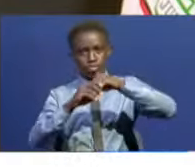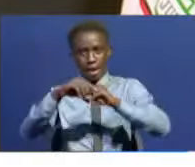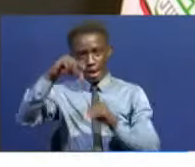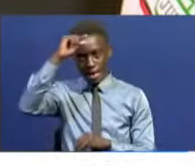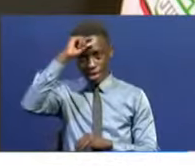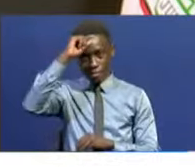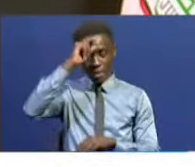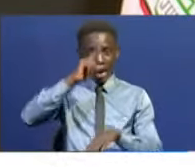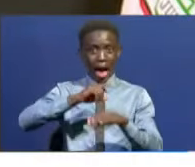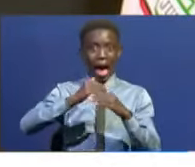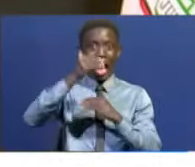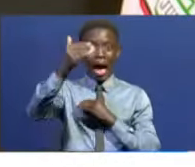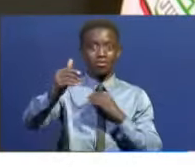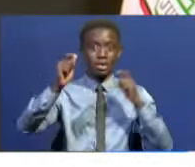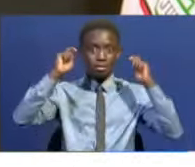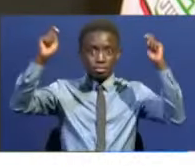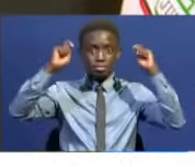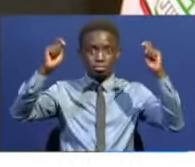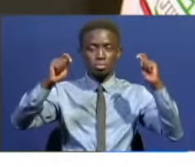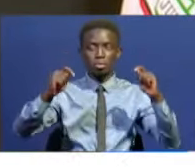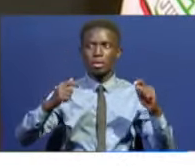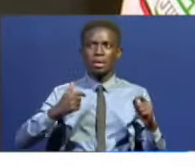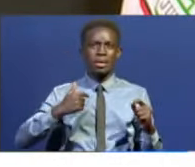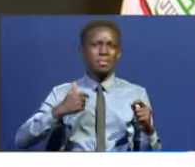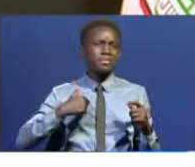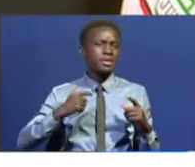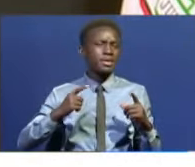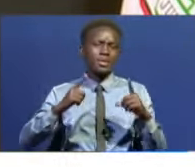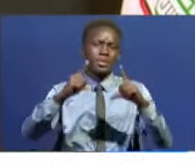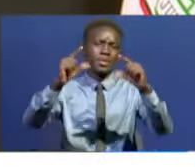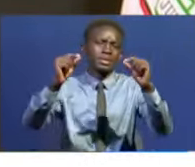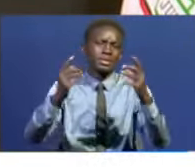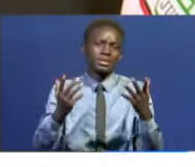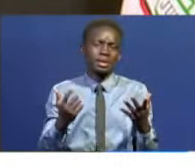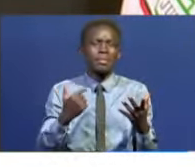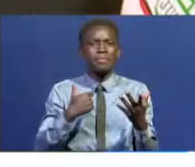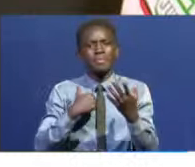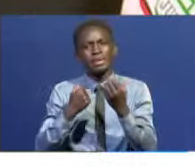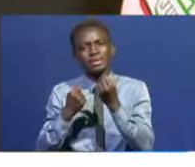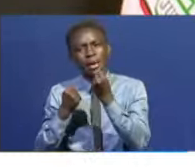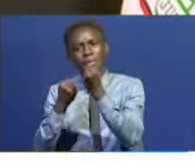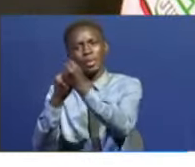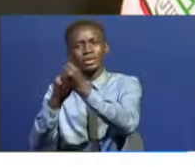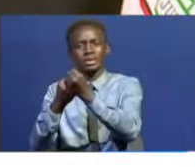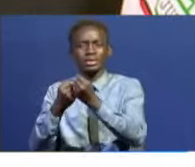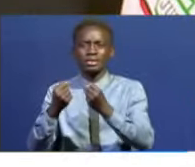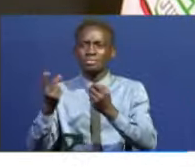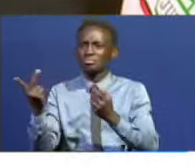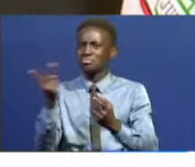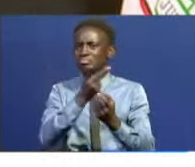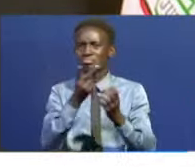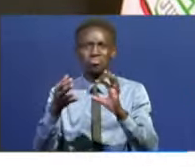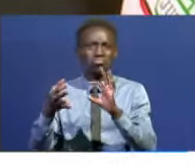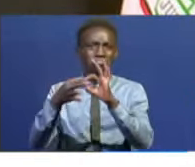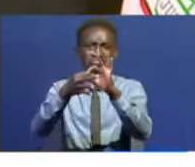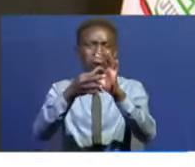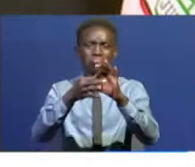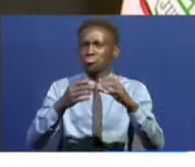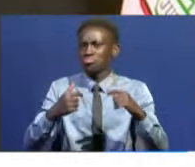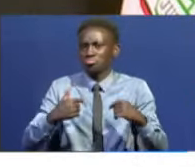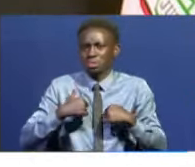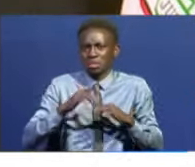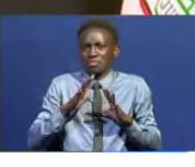is that I support coalition building. And even when the Honorable Wright Odinga